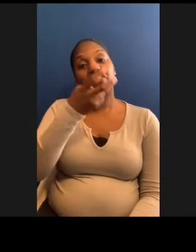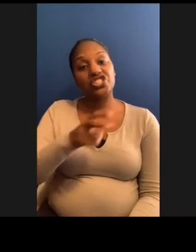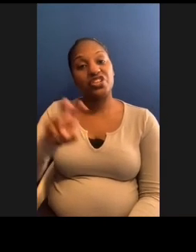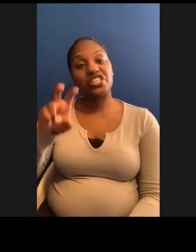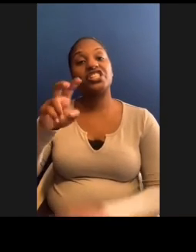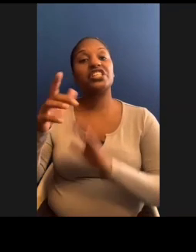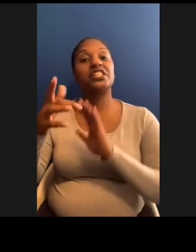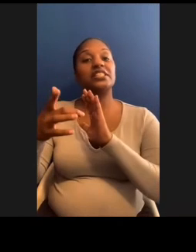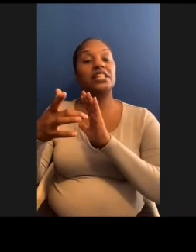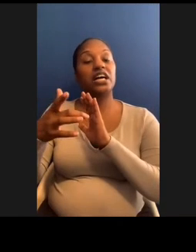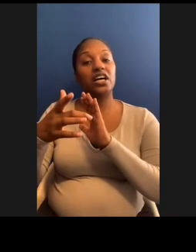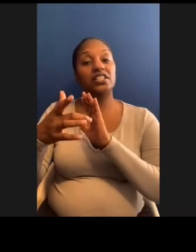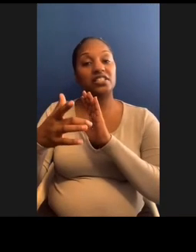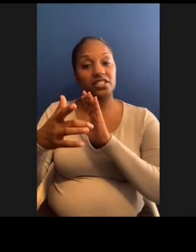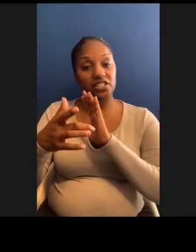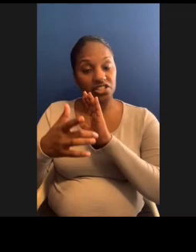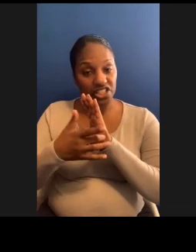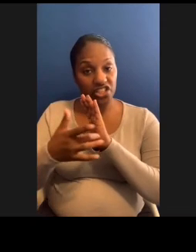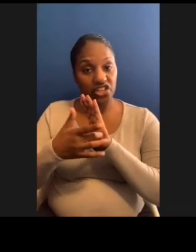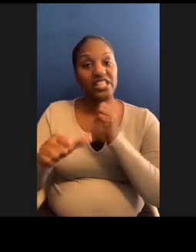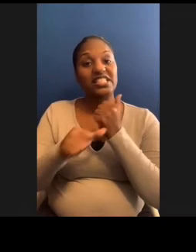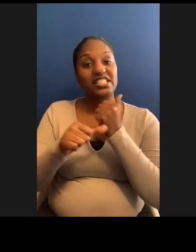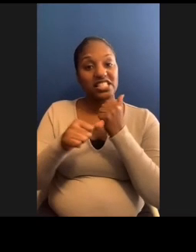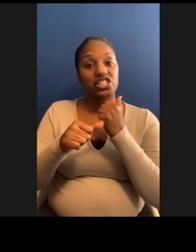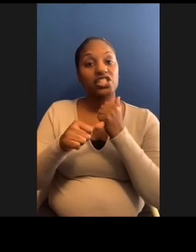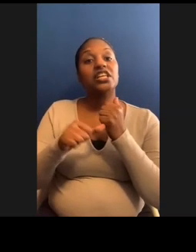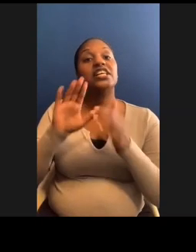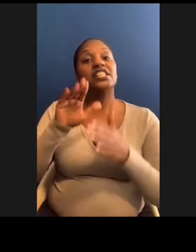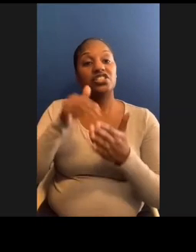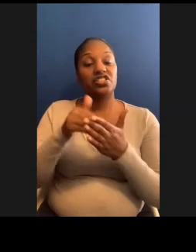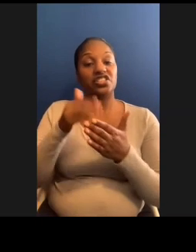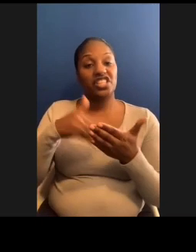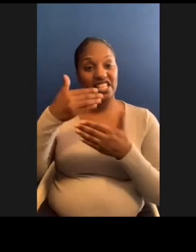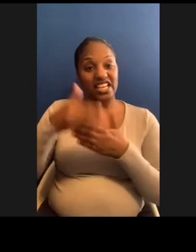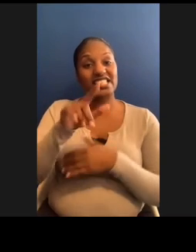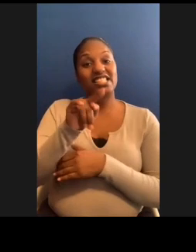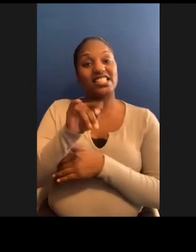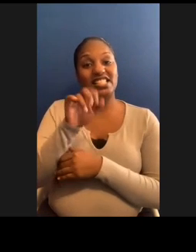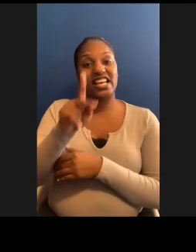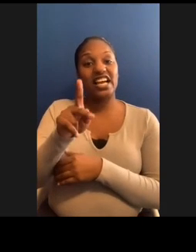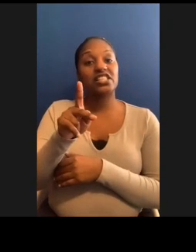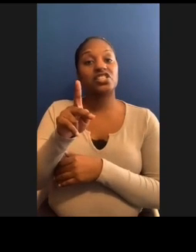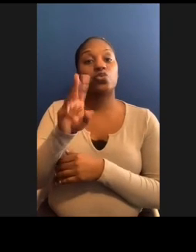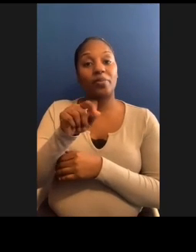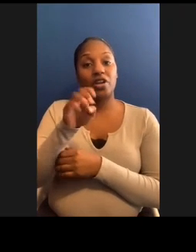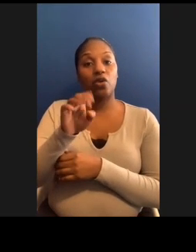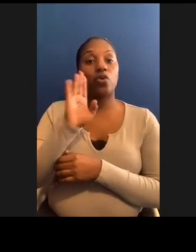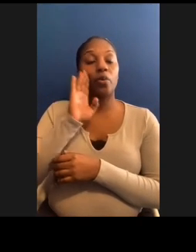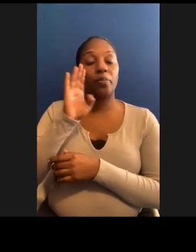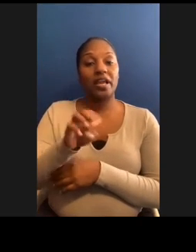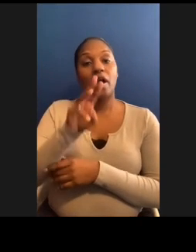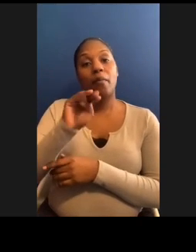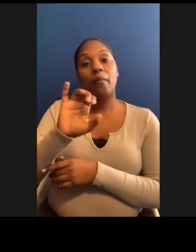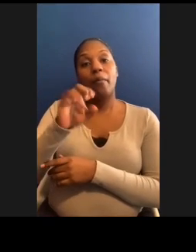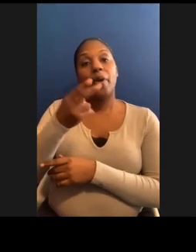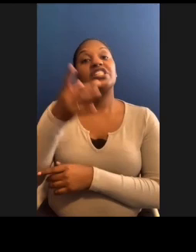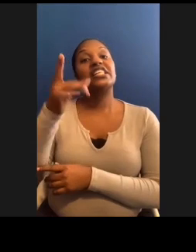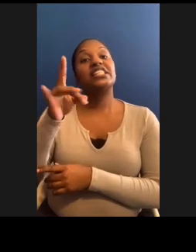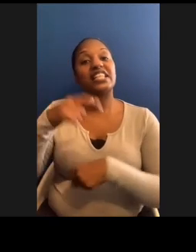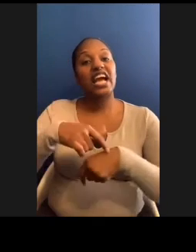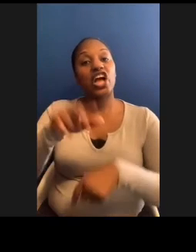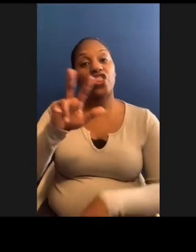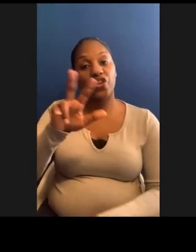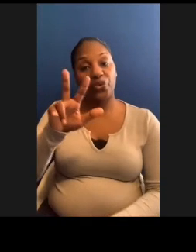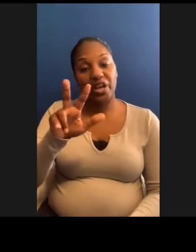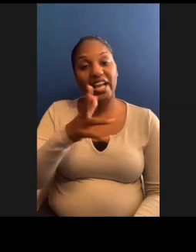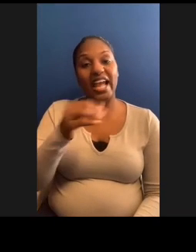Assistance Center. The next task webinar on work-based learning will be on March 18th at 3 p.m. And that webinar